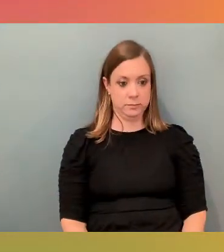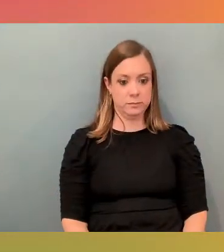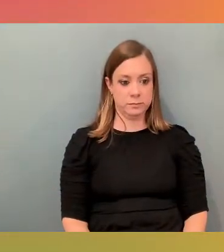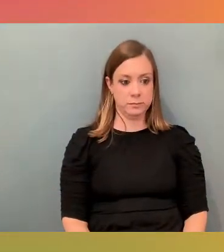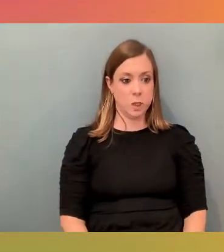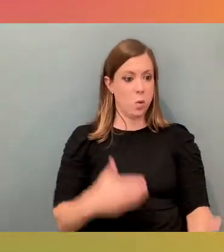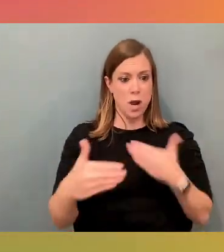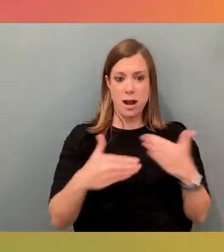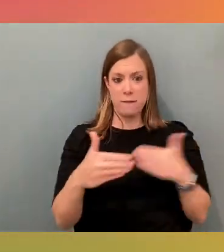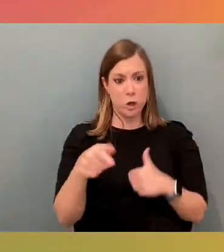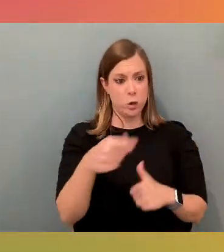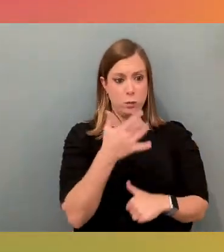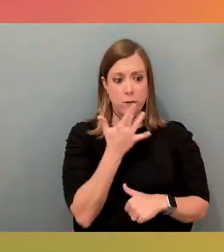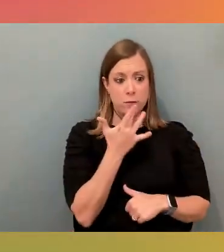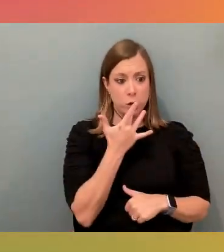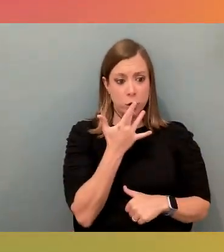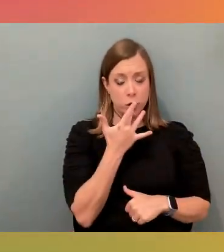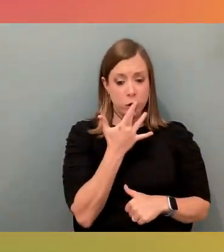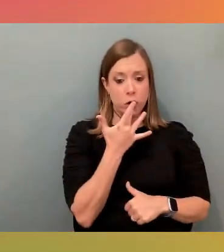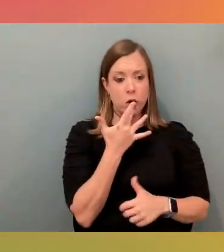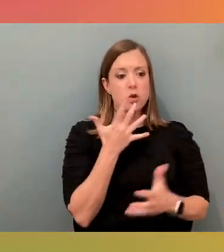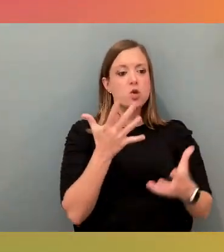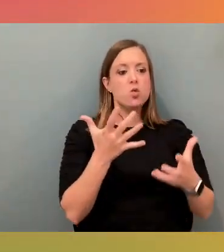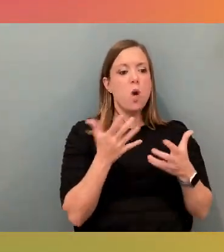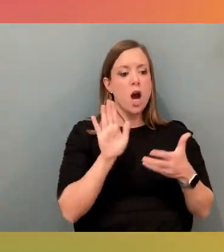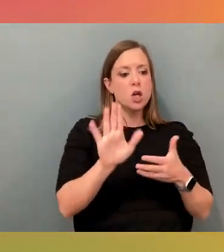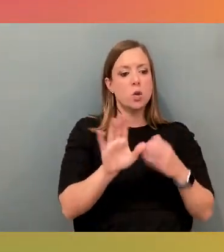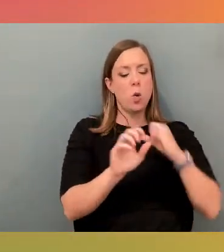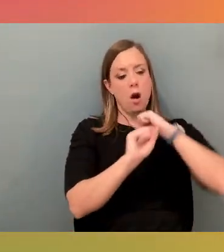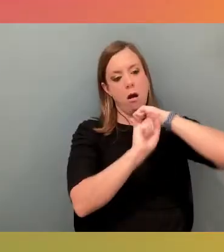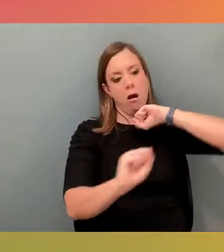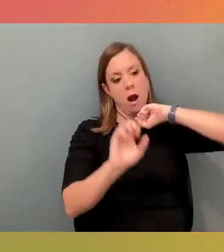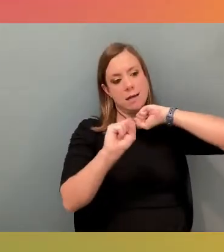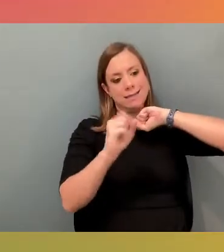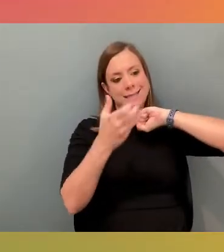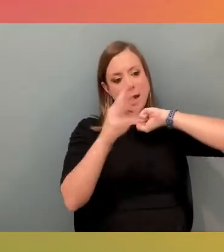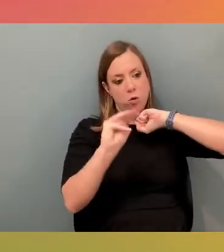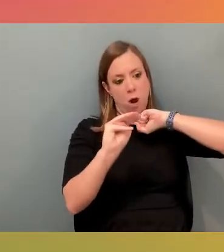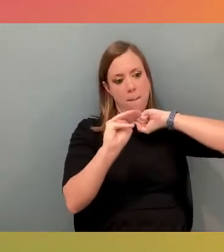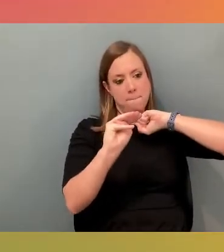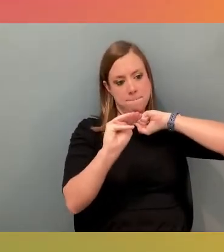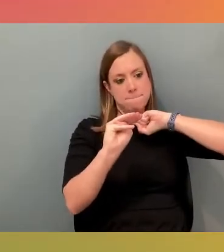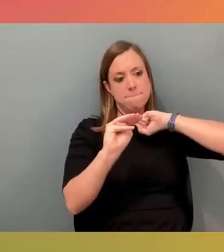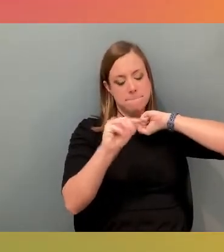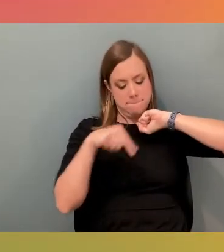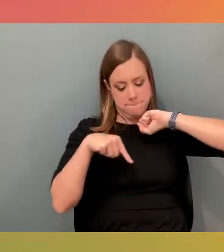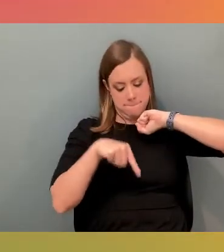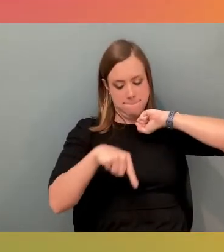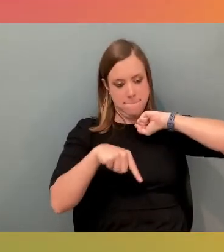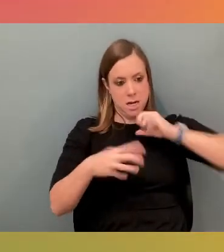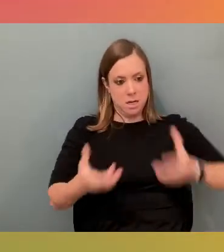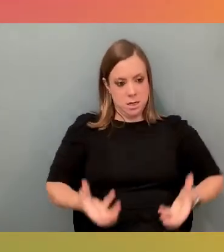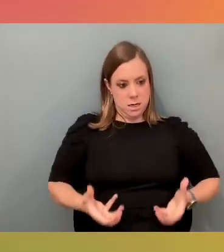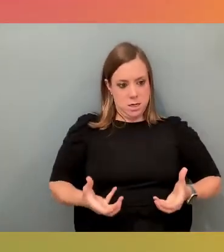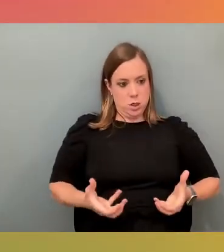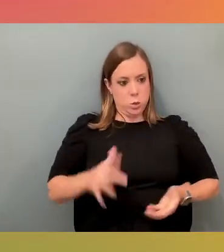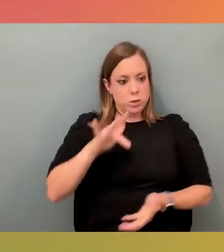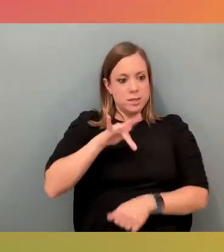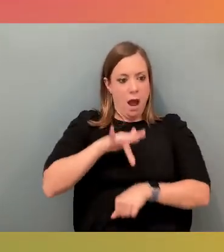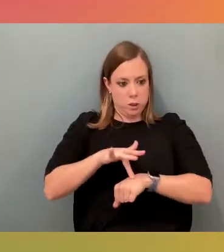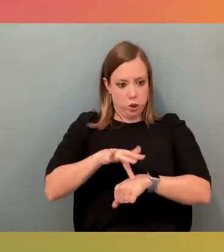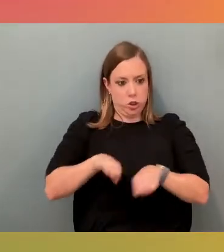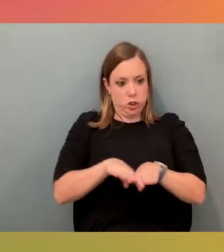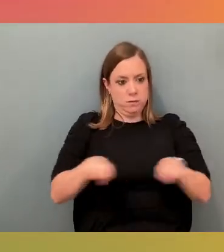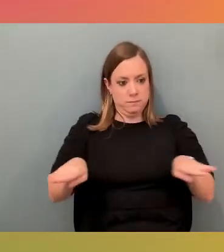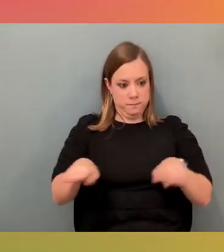you to think about getting your sacrum to touch the floor. So if you're in this deeper version, but your lower half of